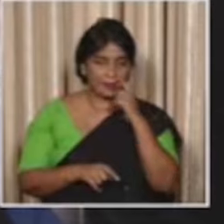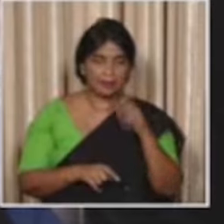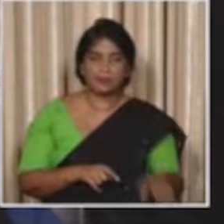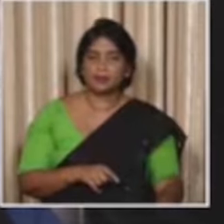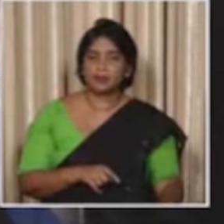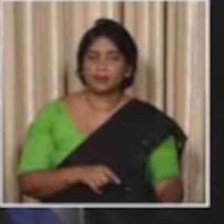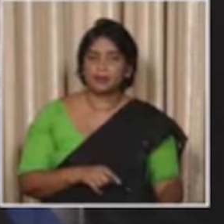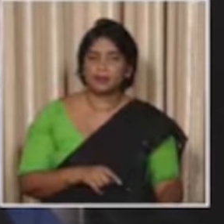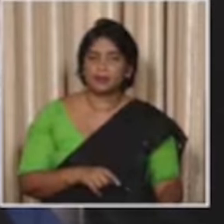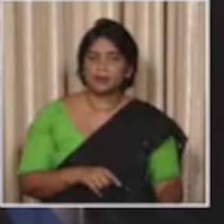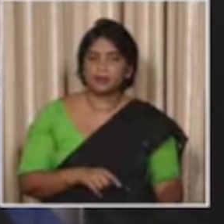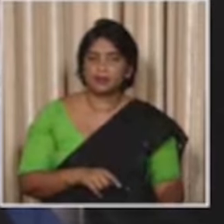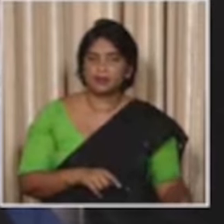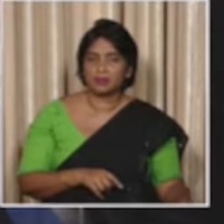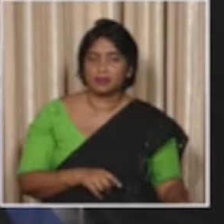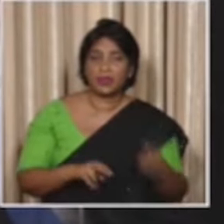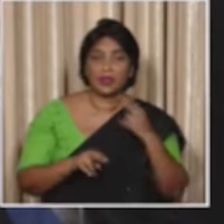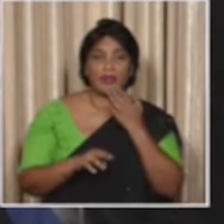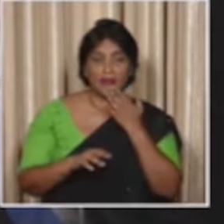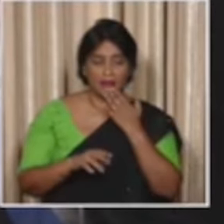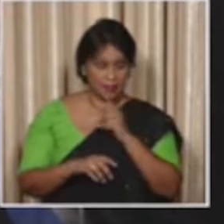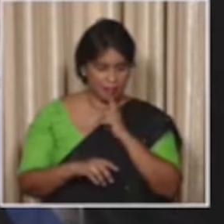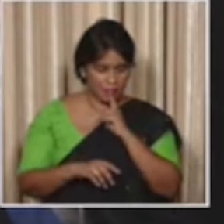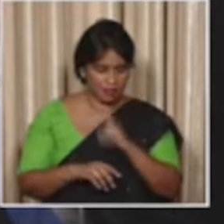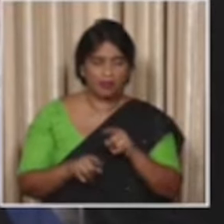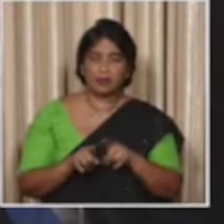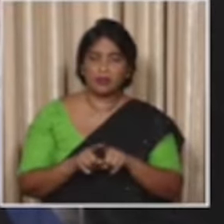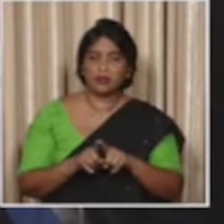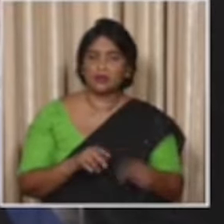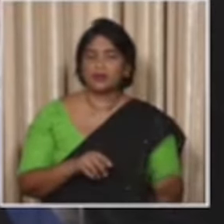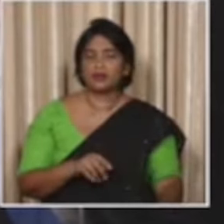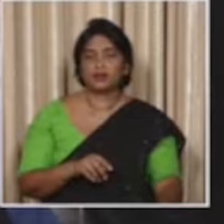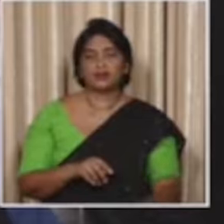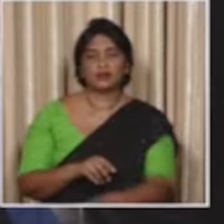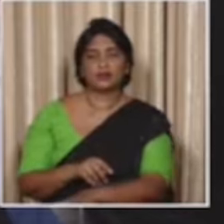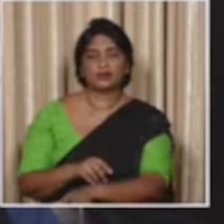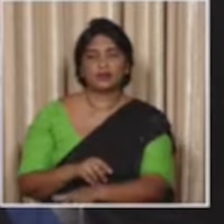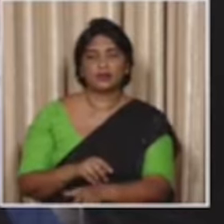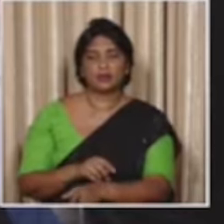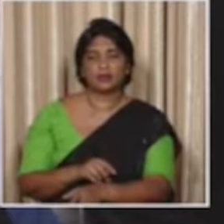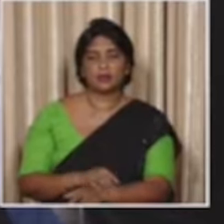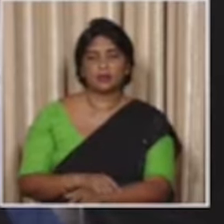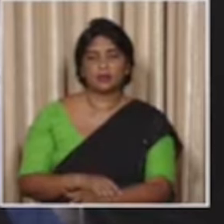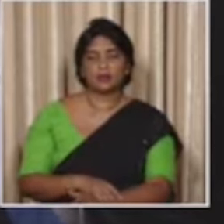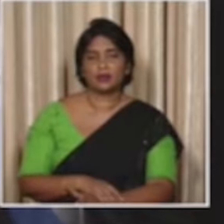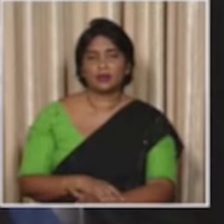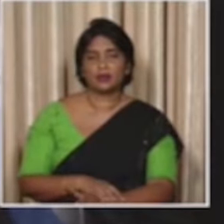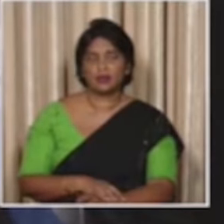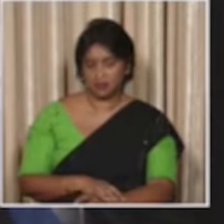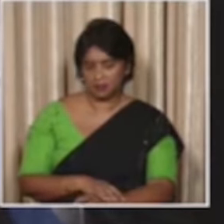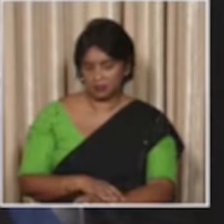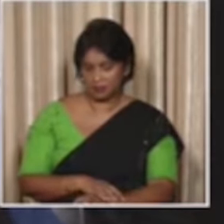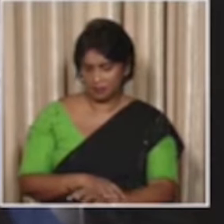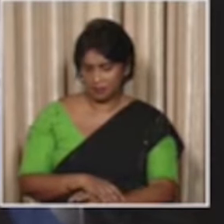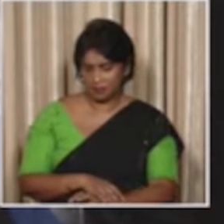the American request. You know, we have become virtual slaves to the US. This bear hug diplomacy by